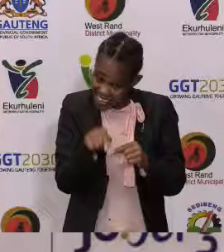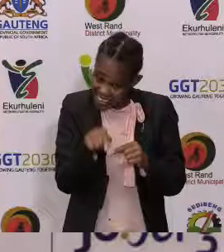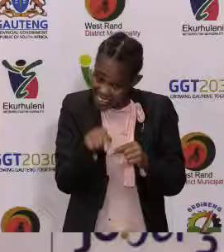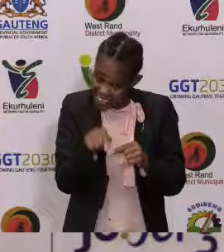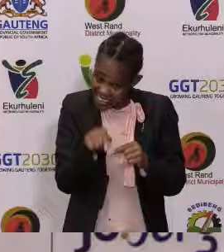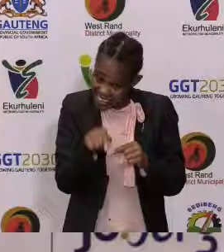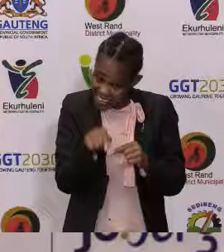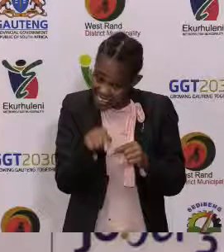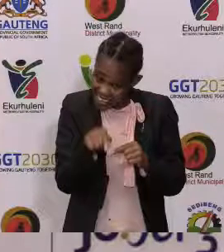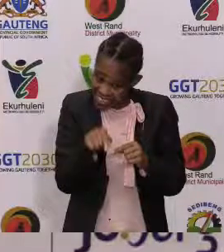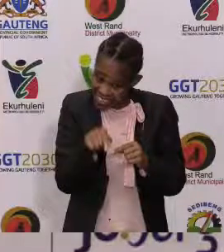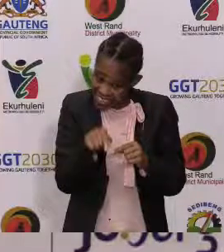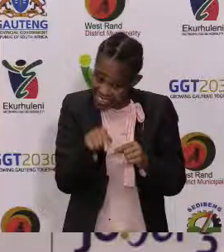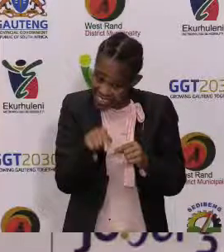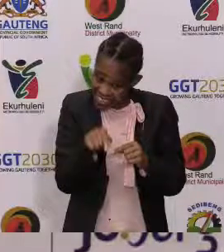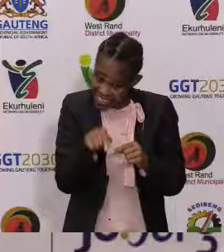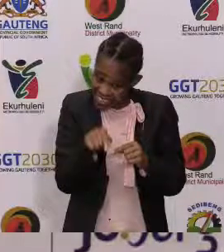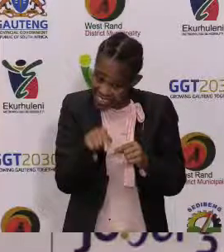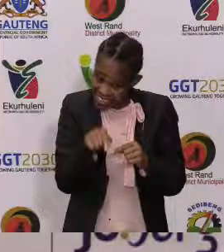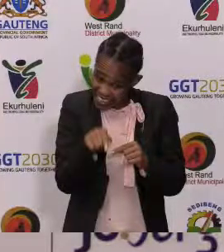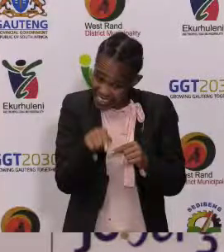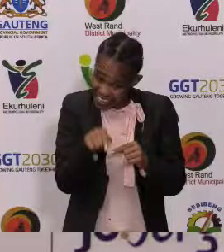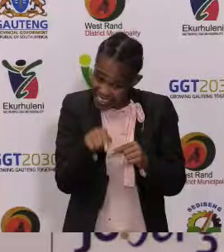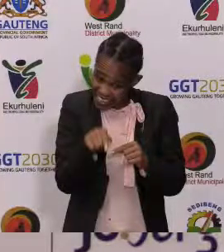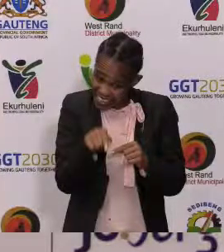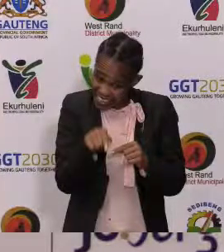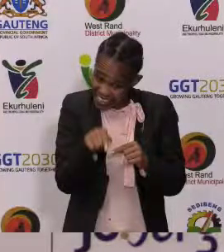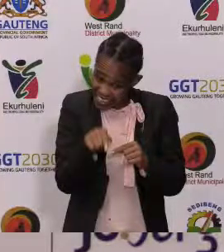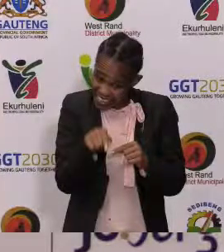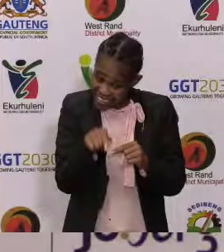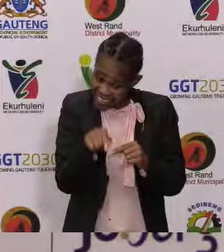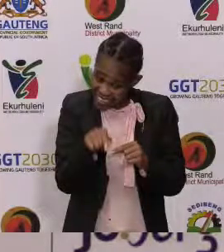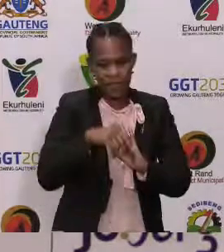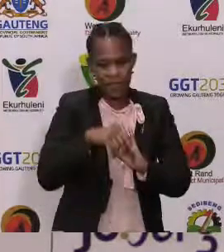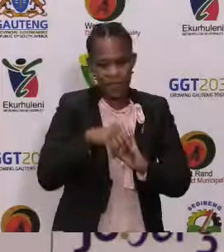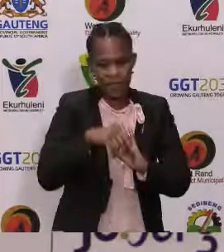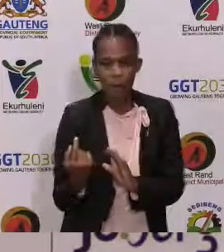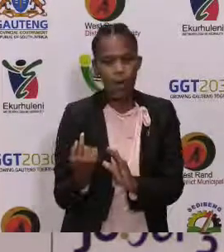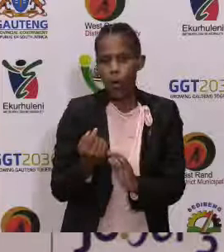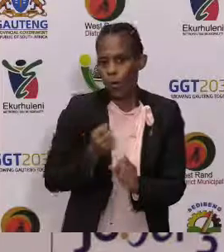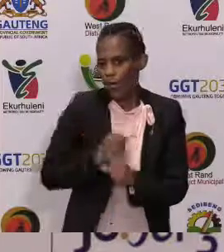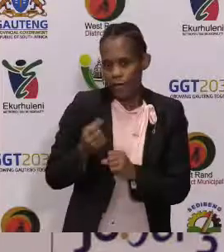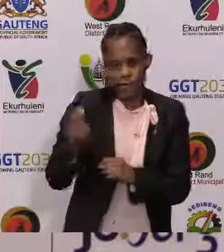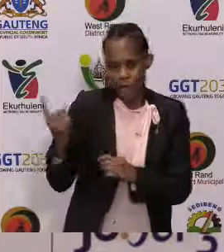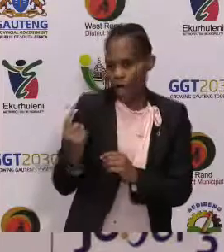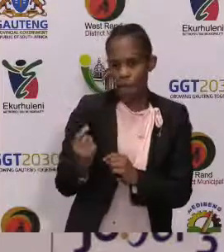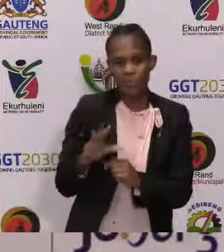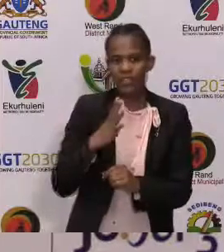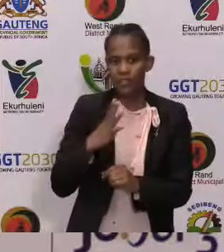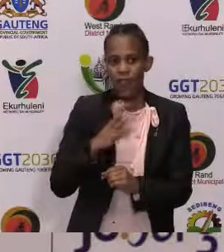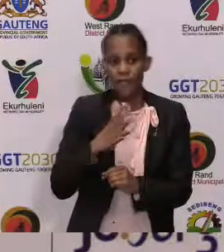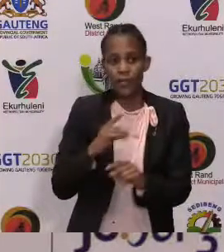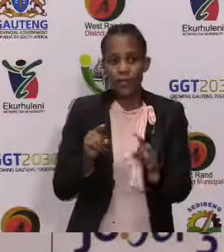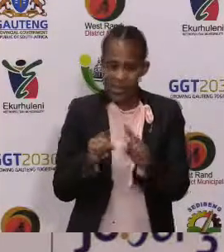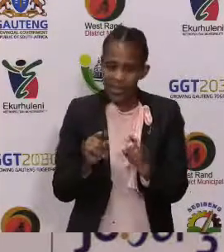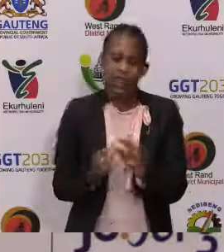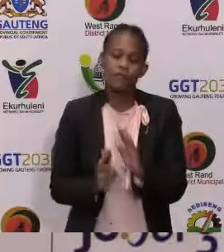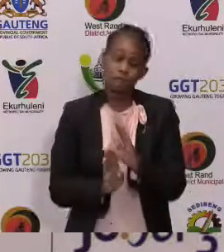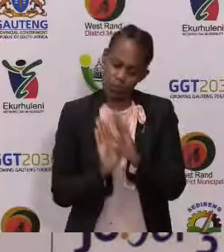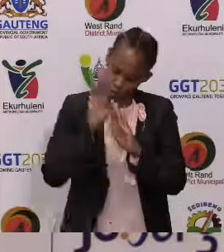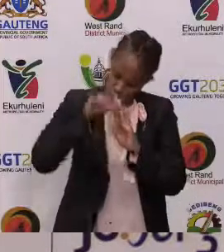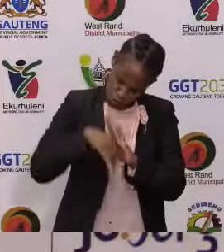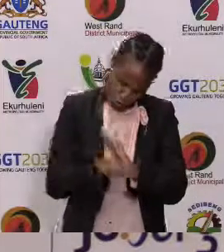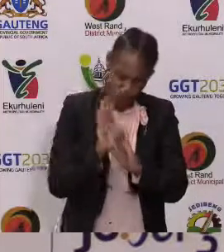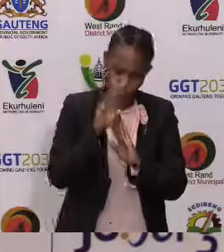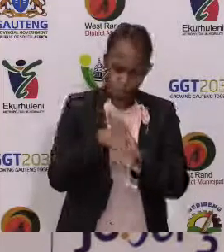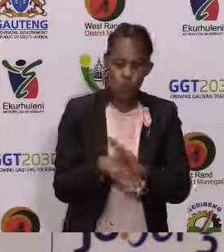plan. Whether the third wave comes or not, but whenever there's going to be resurgence, we have